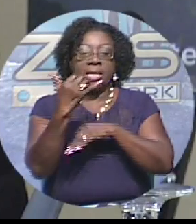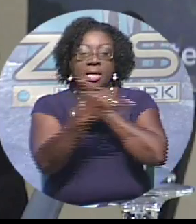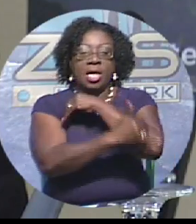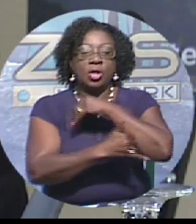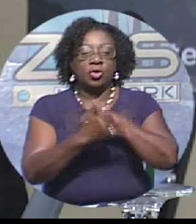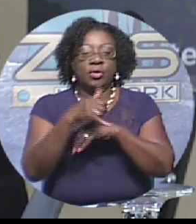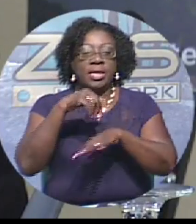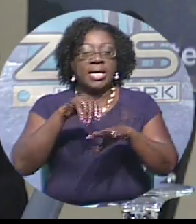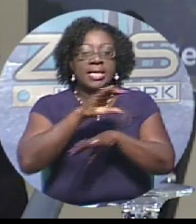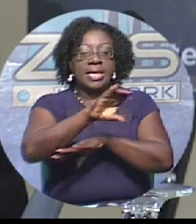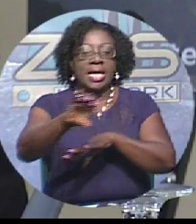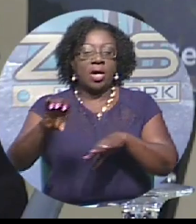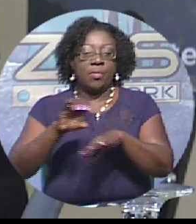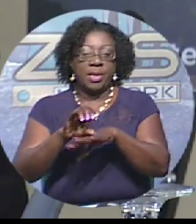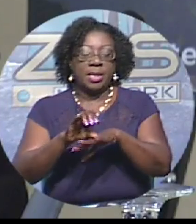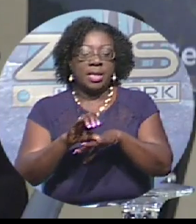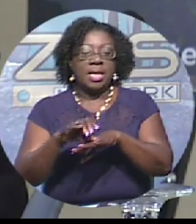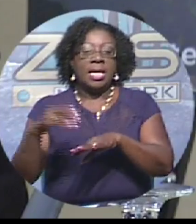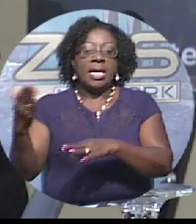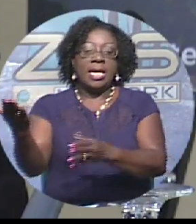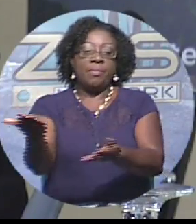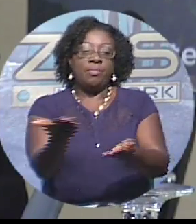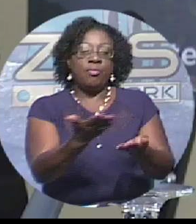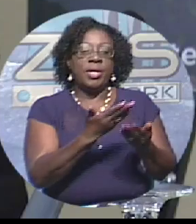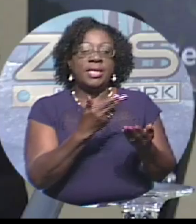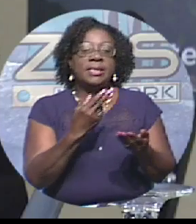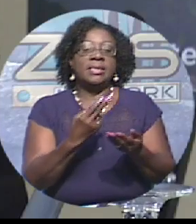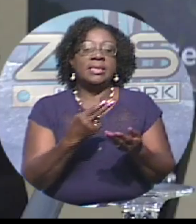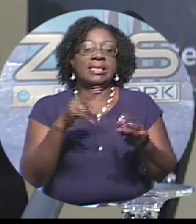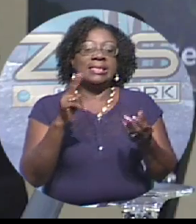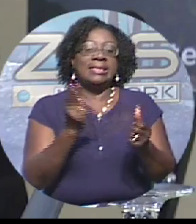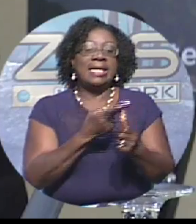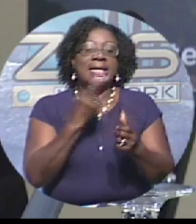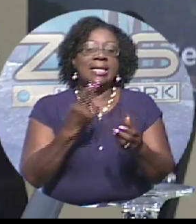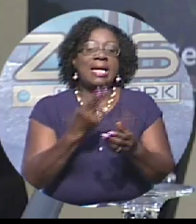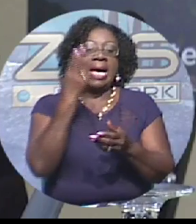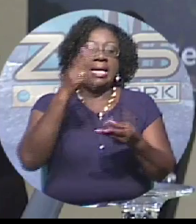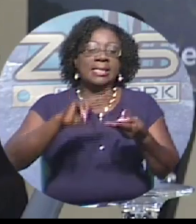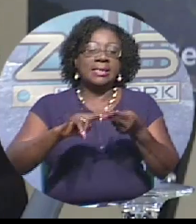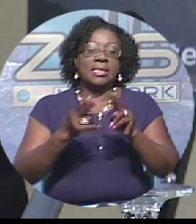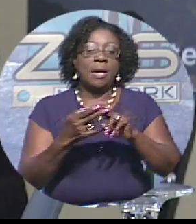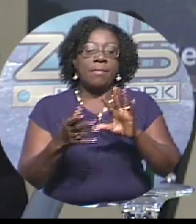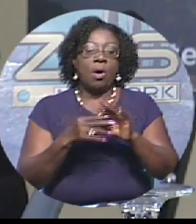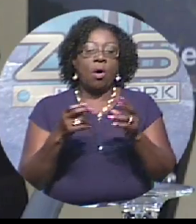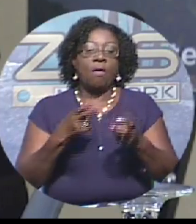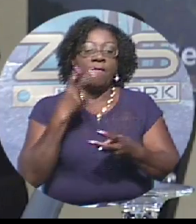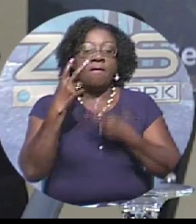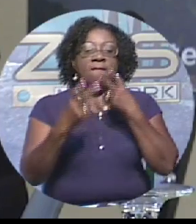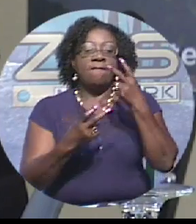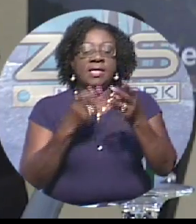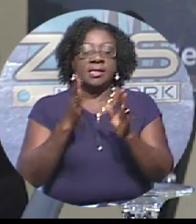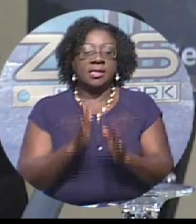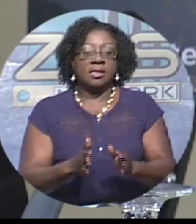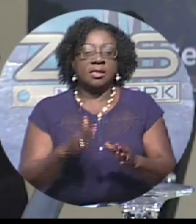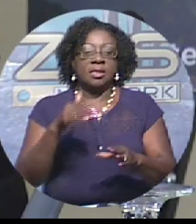The Bahamas attracts the second highest number of visitors to the Caribbean, and that's the